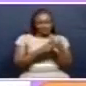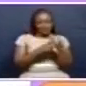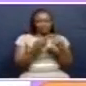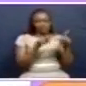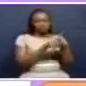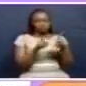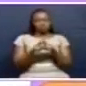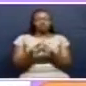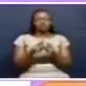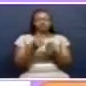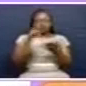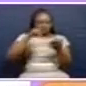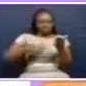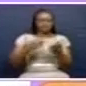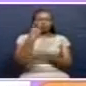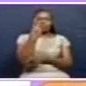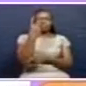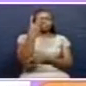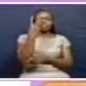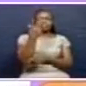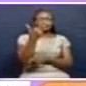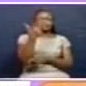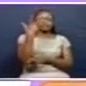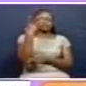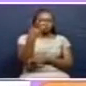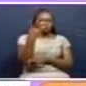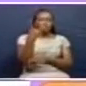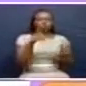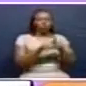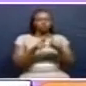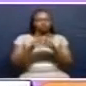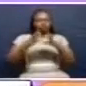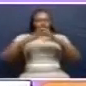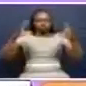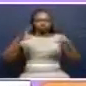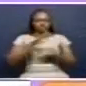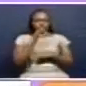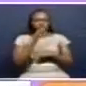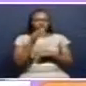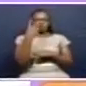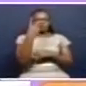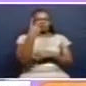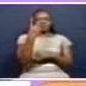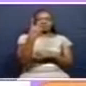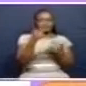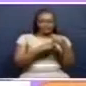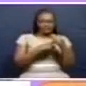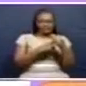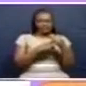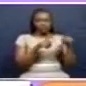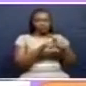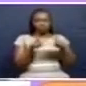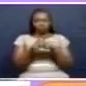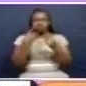134, I think it also expands the spirit of Article 126, and even talks about the duty, what